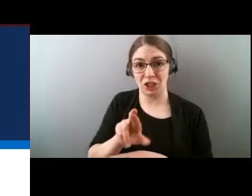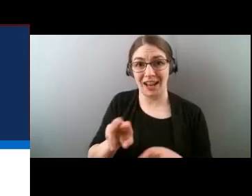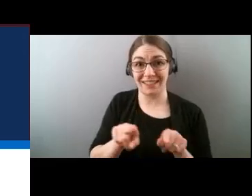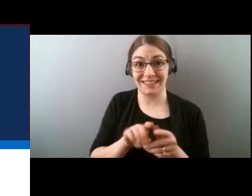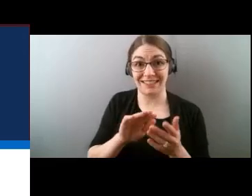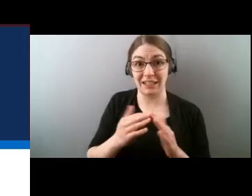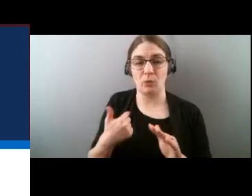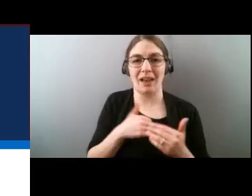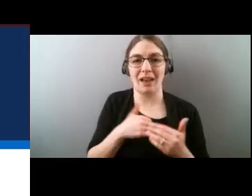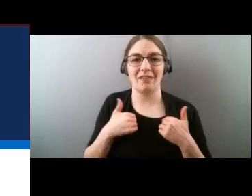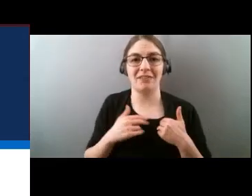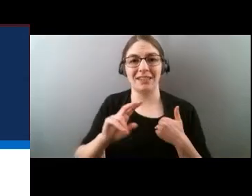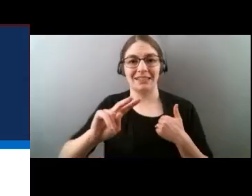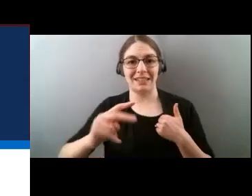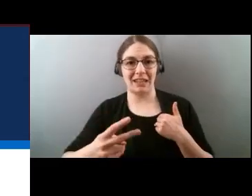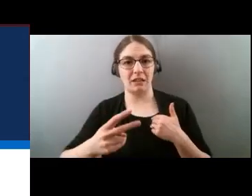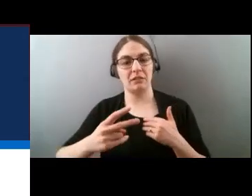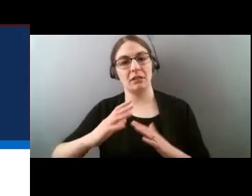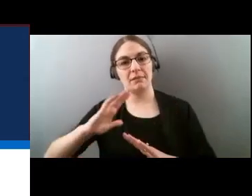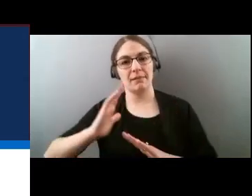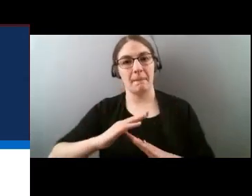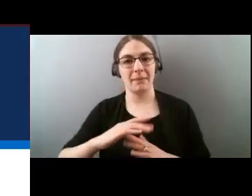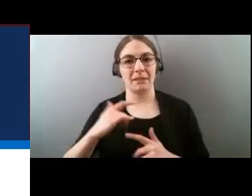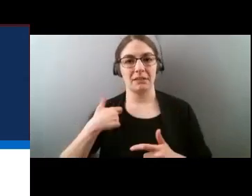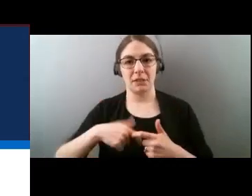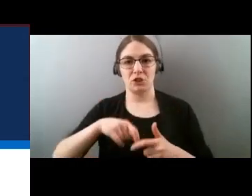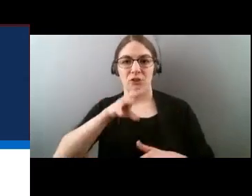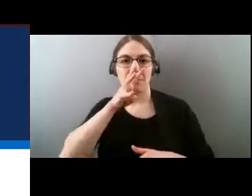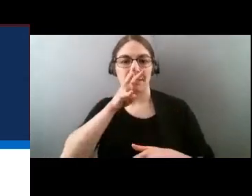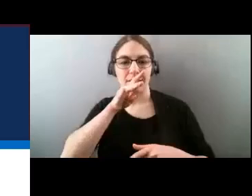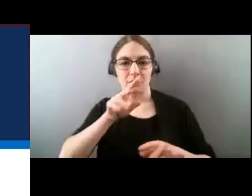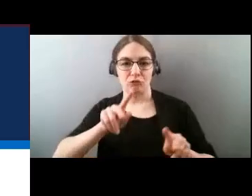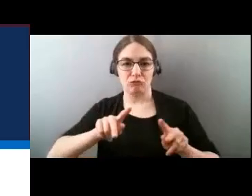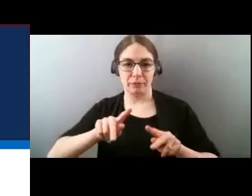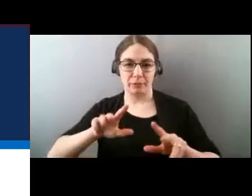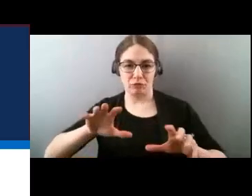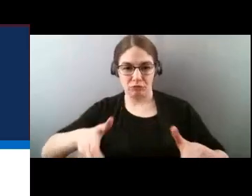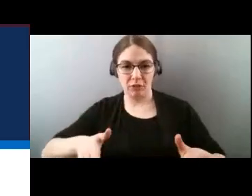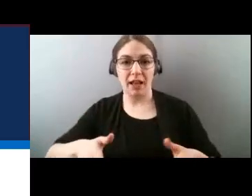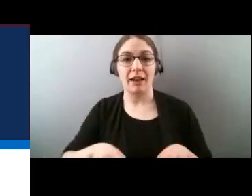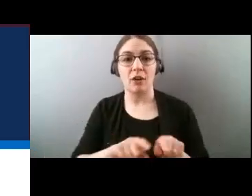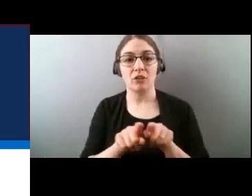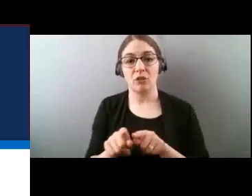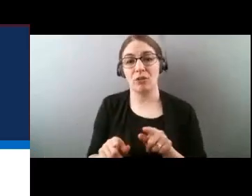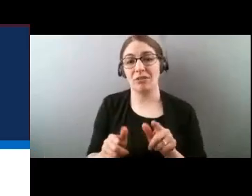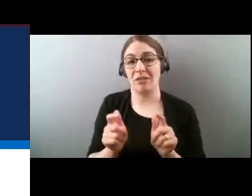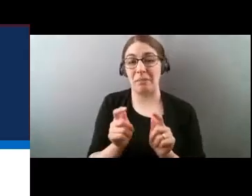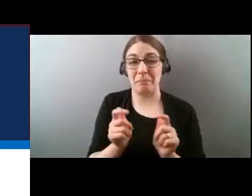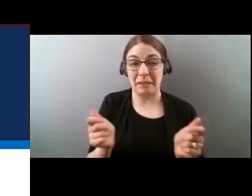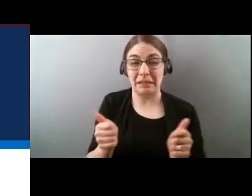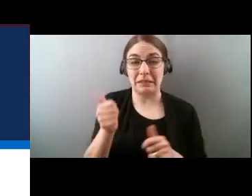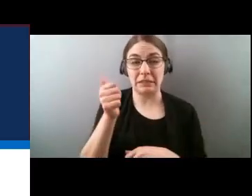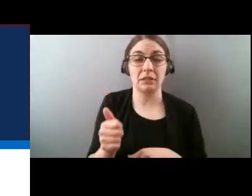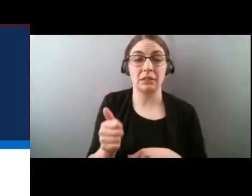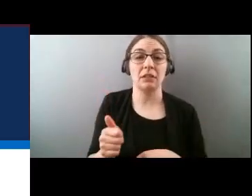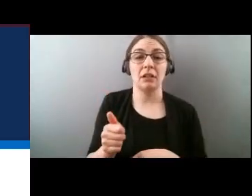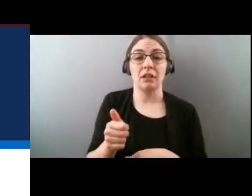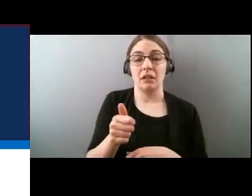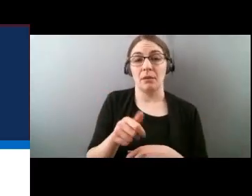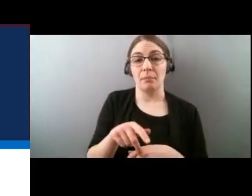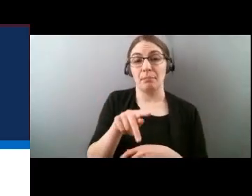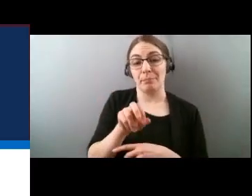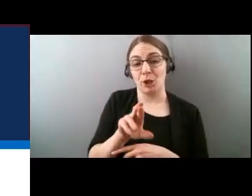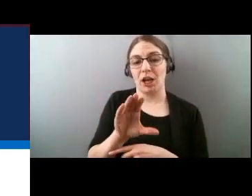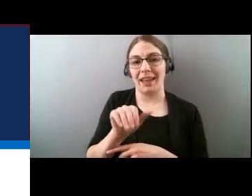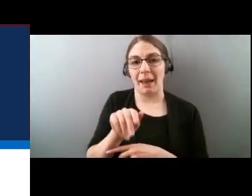population within the state of New York. And as Morgan talked about, the largest per capita deaf population in the country, if not in the world.